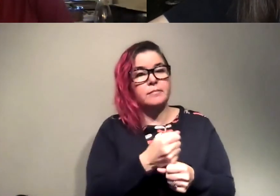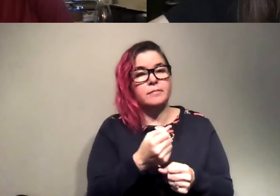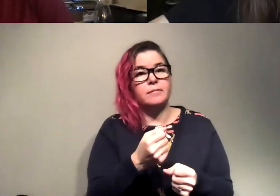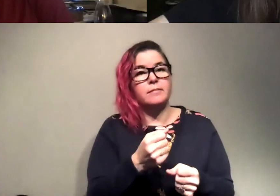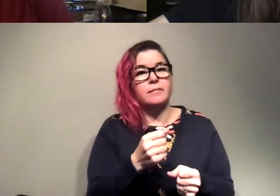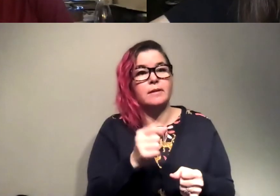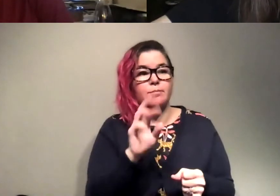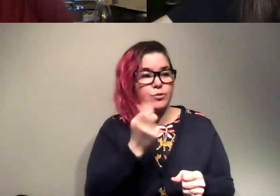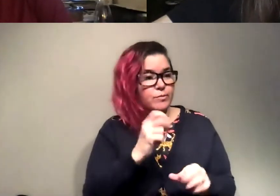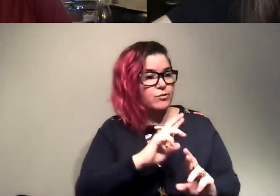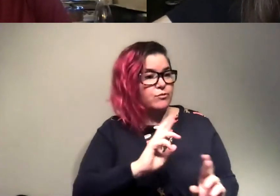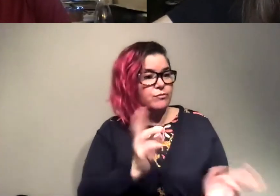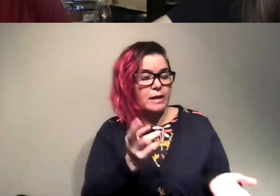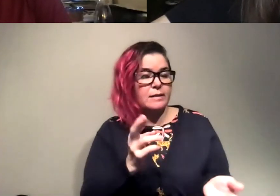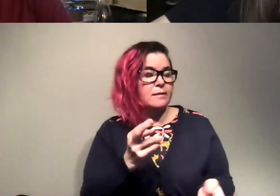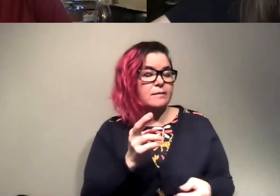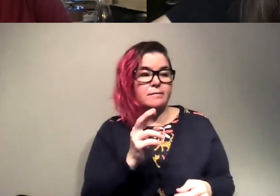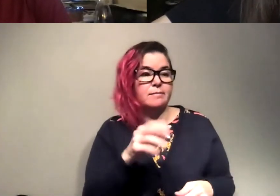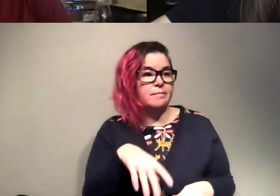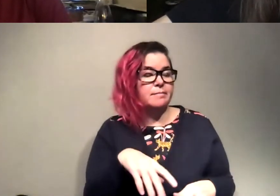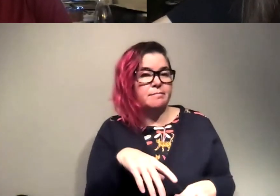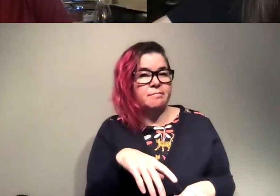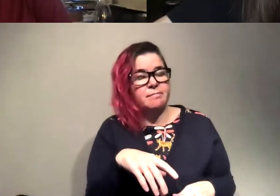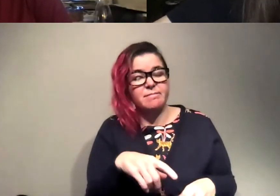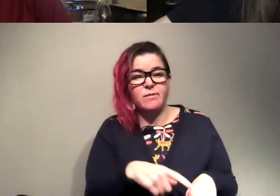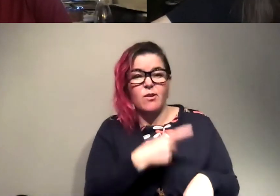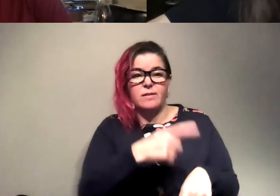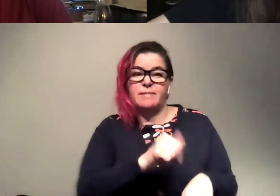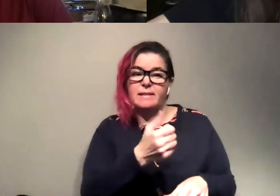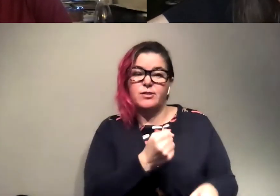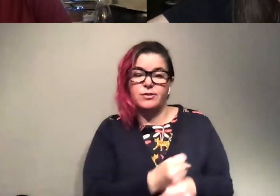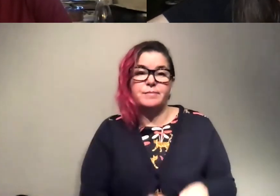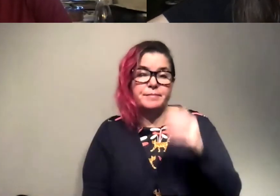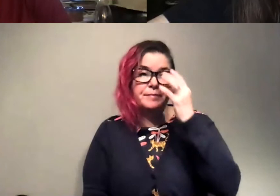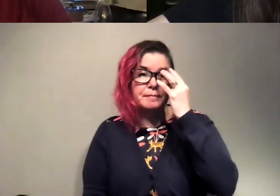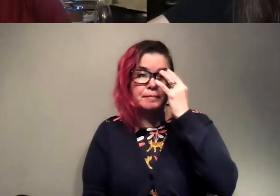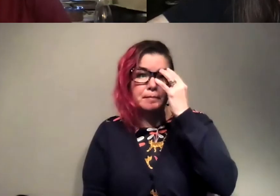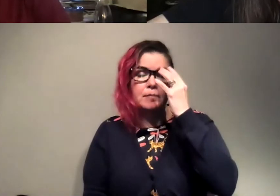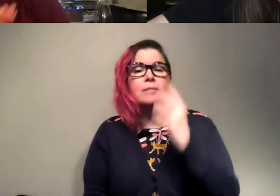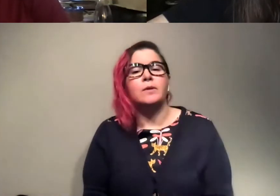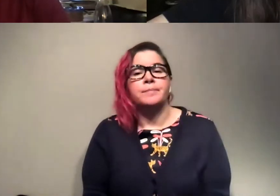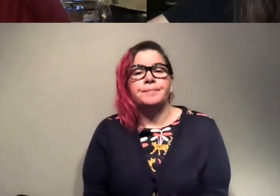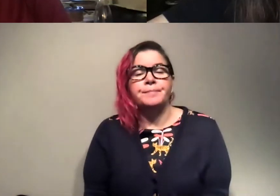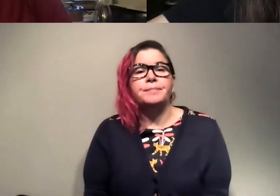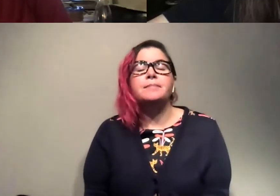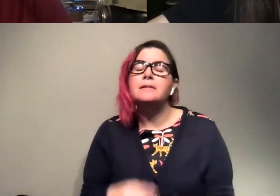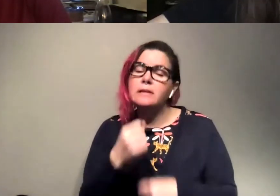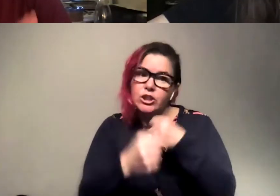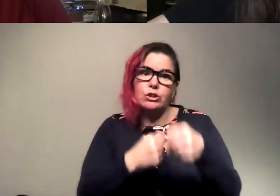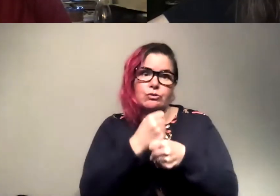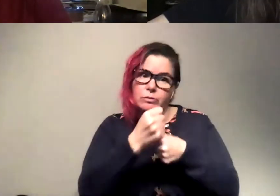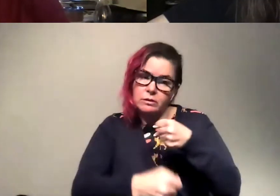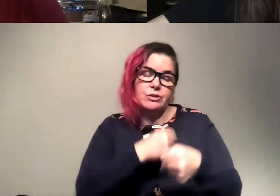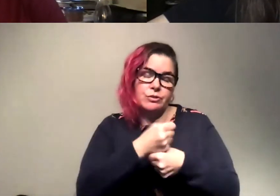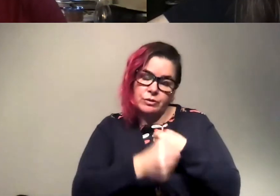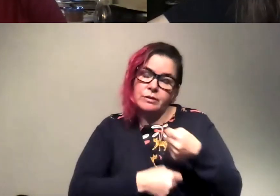get a prescription, go to the pharmacy and get it. It takes a while. Sounds good. It's years at least as a way to think